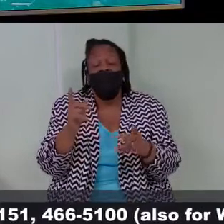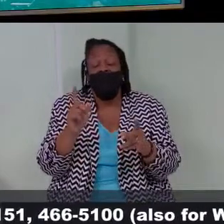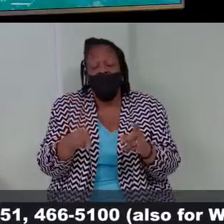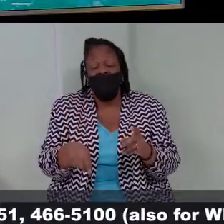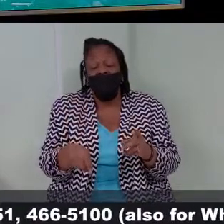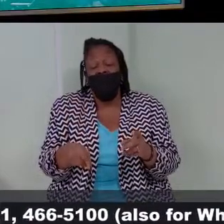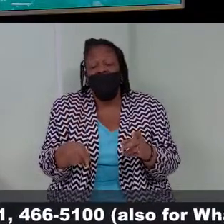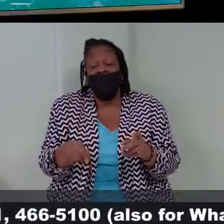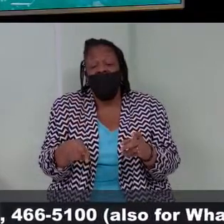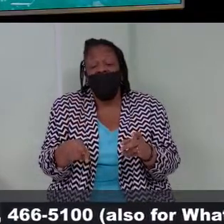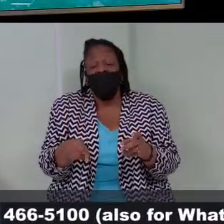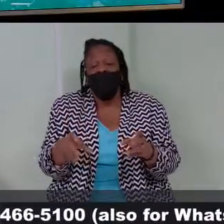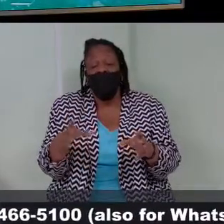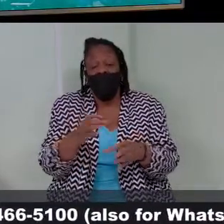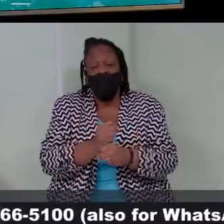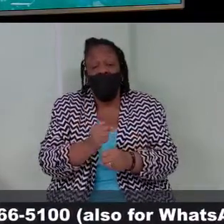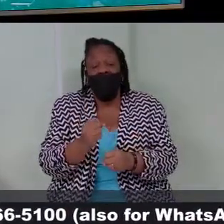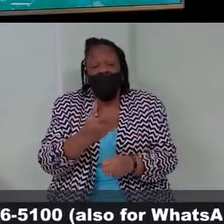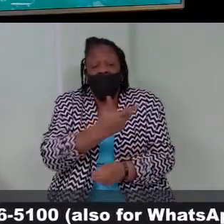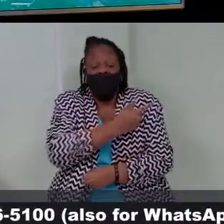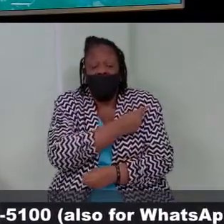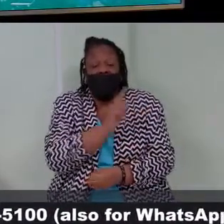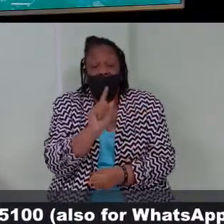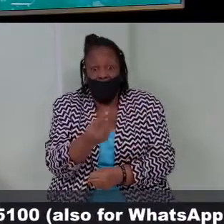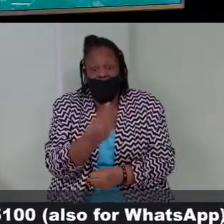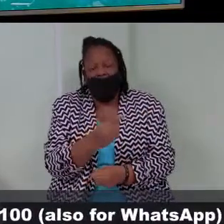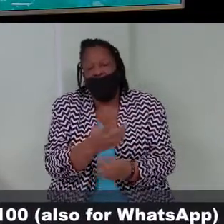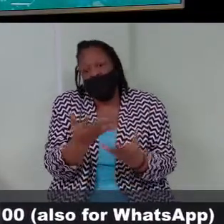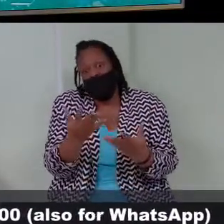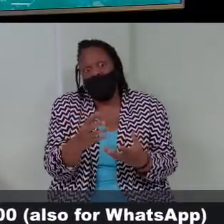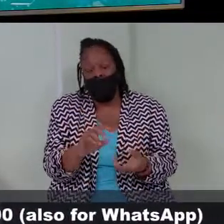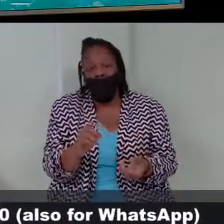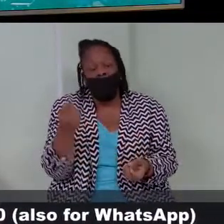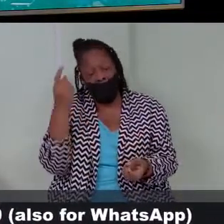That brings us to the end of our